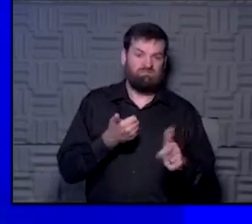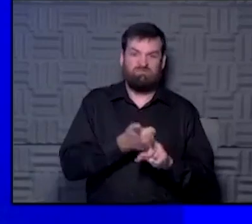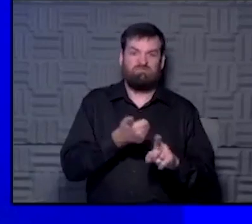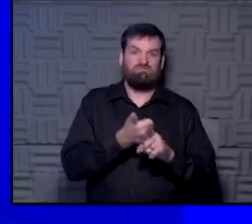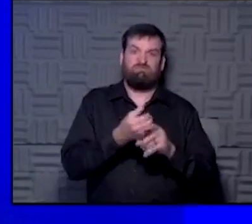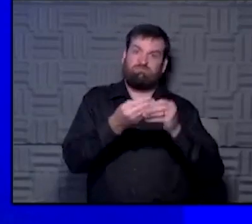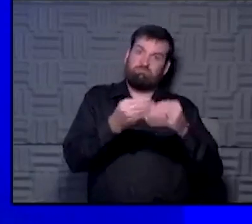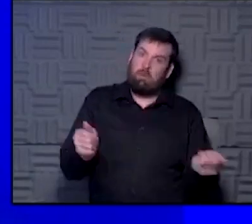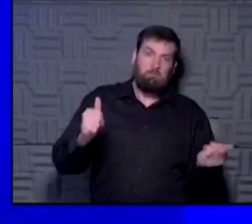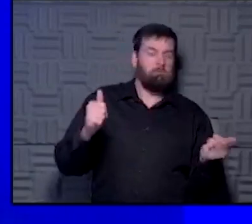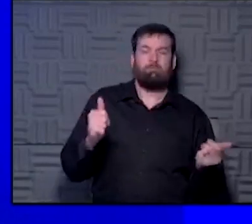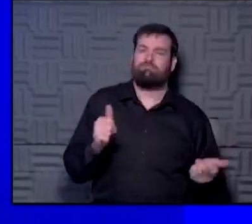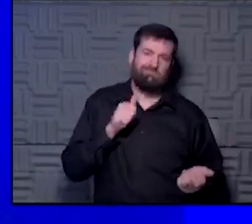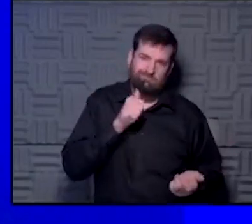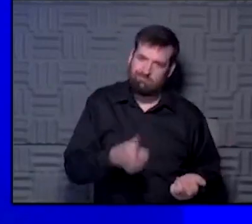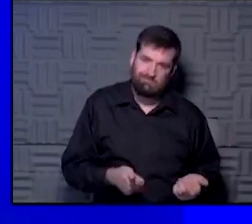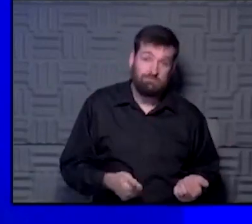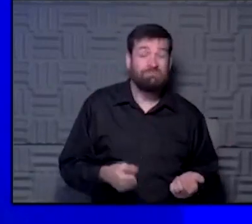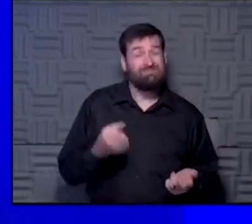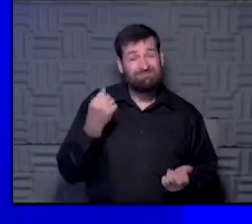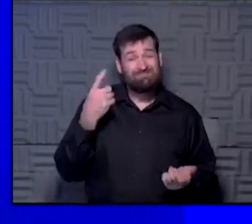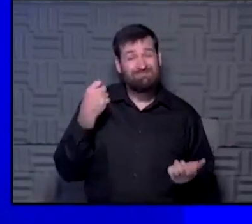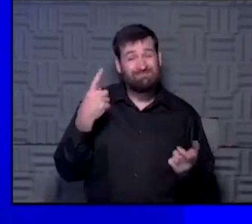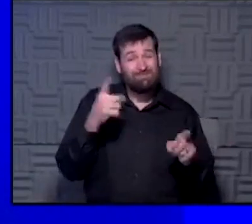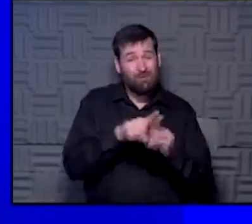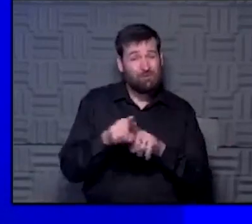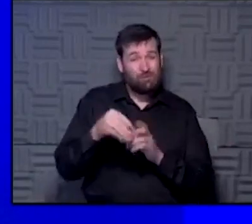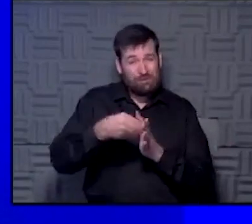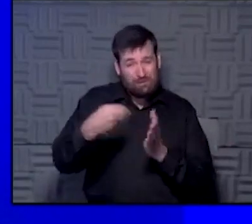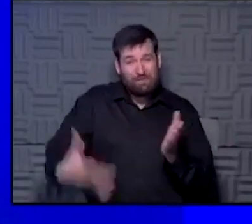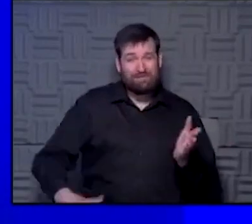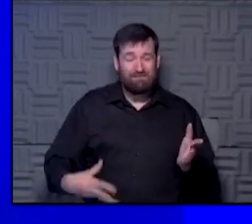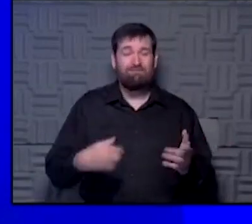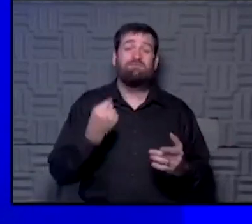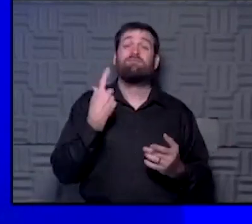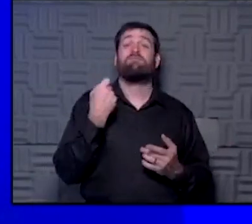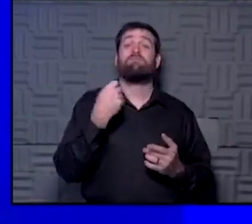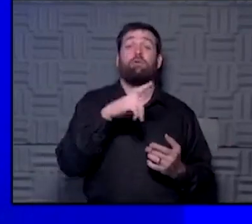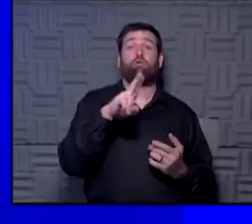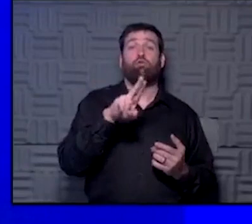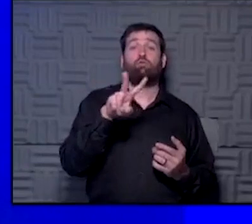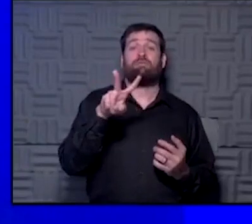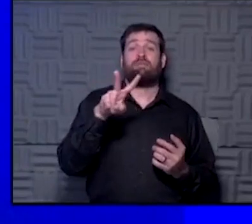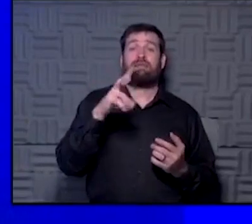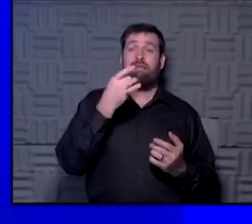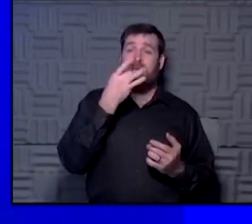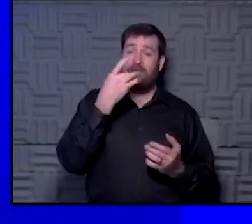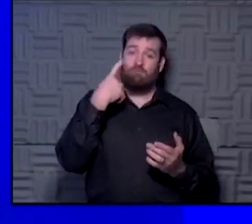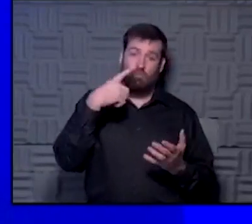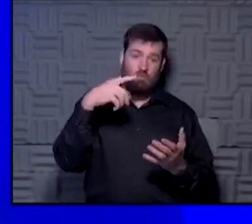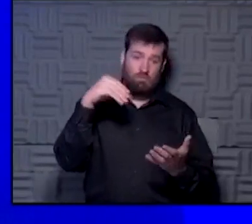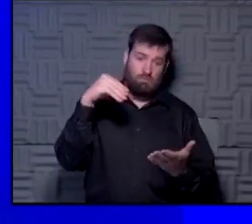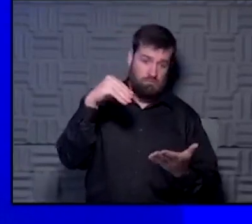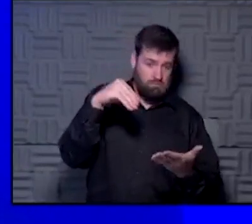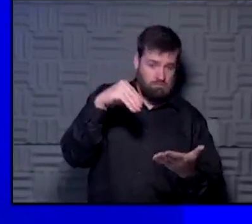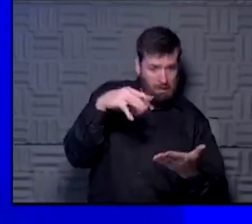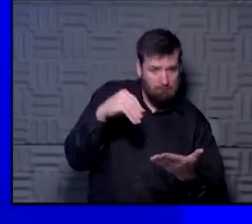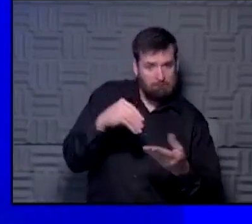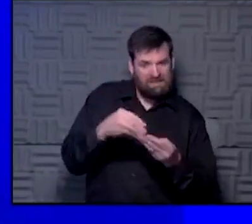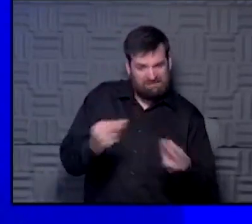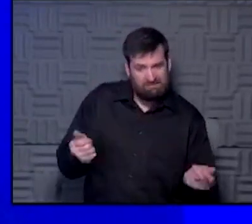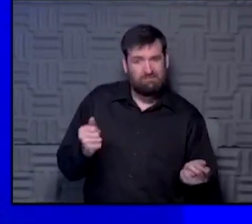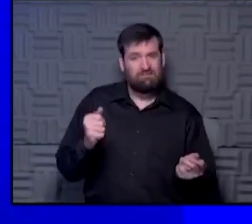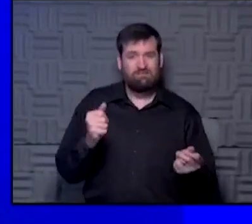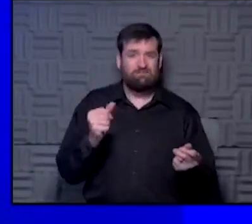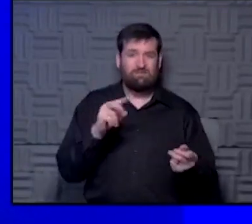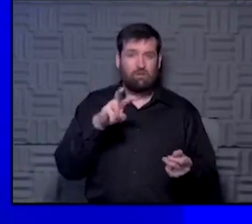bullet. It is expensive, and it does take time for the UV light to interact with the virus as well. It's not just a simple,